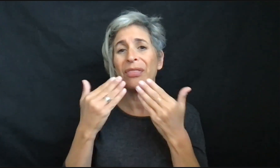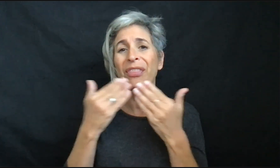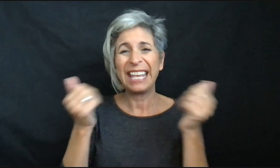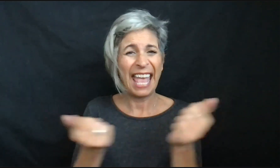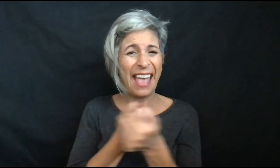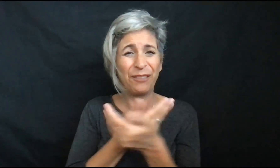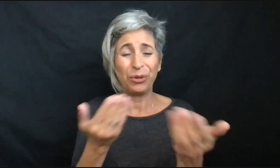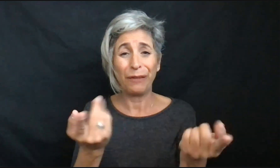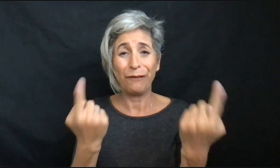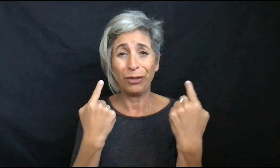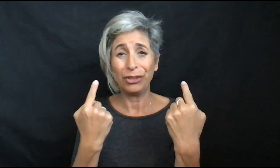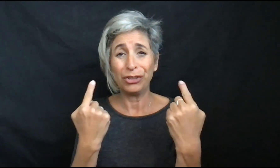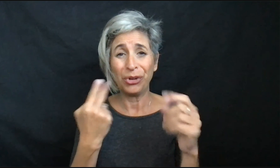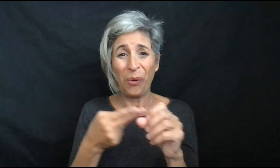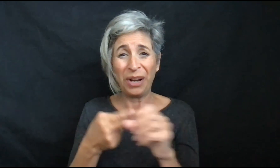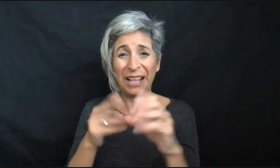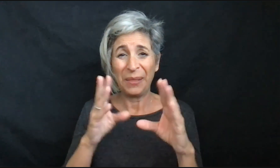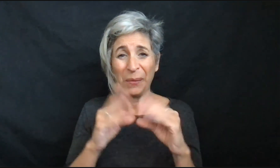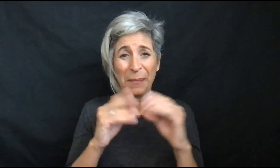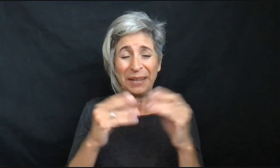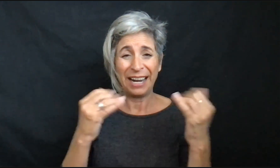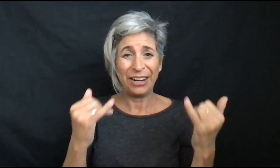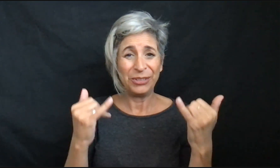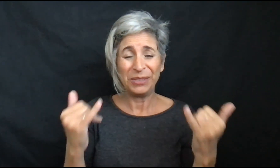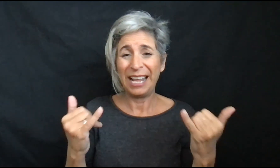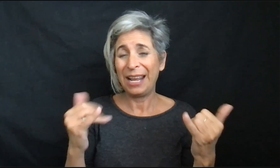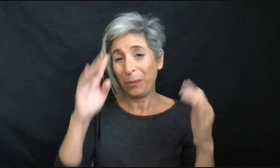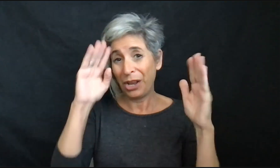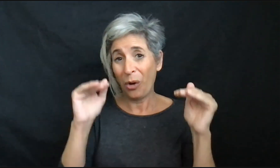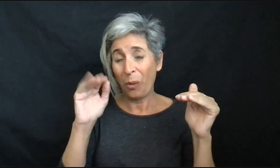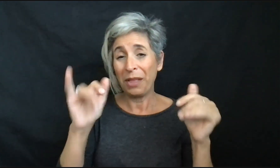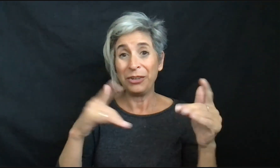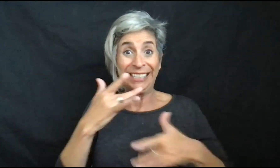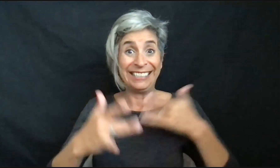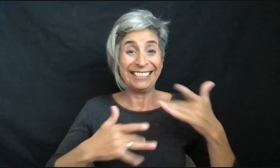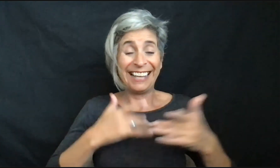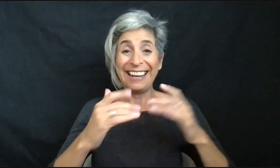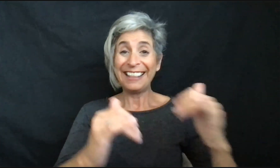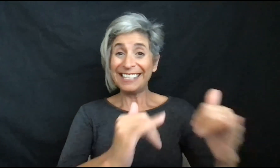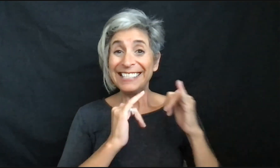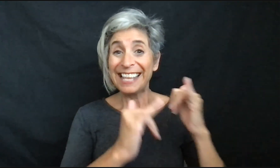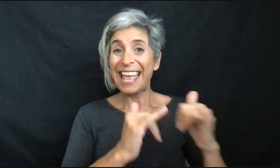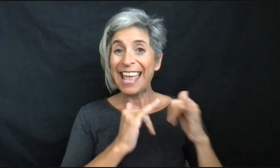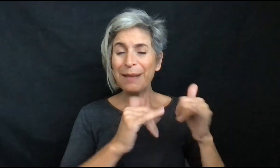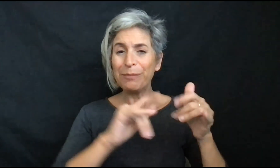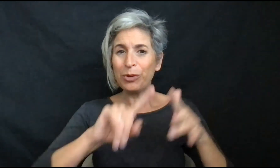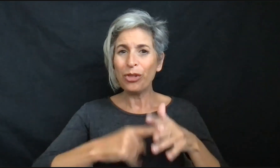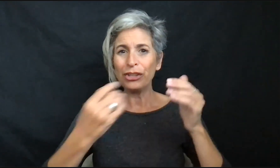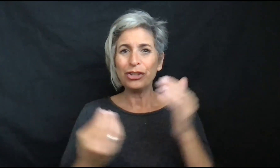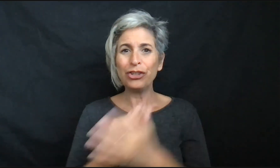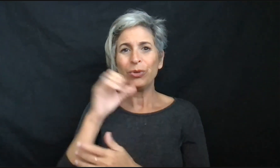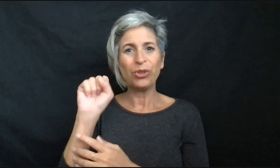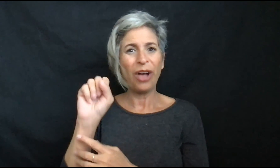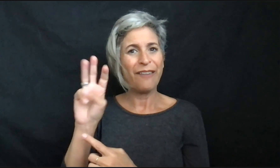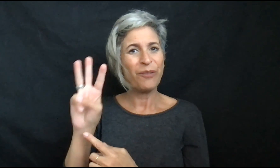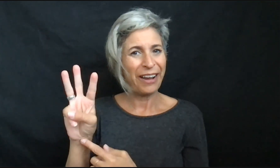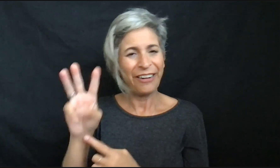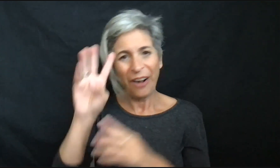of you for joining our webinar today. And we hope that you're just as excited as we are to launch this new software to